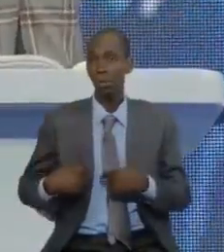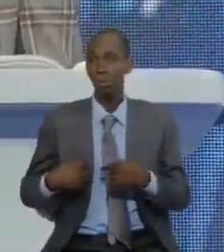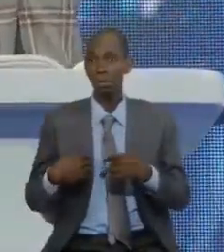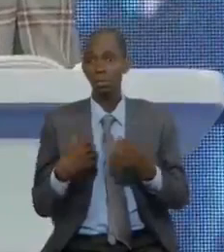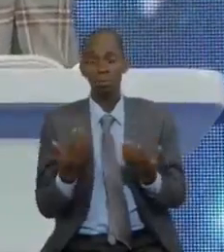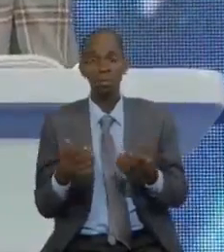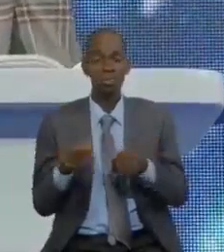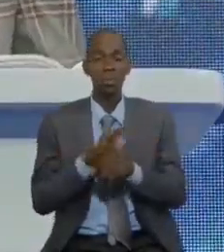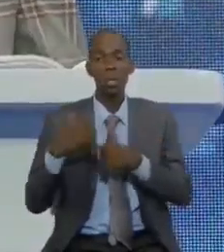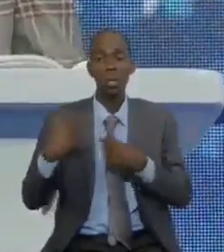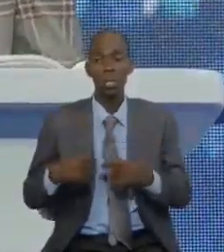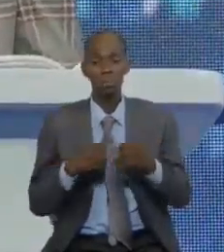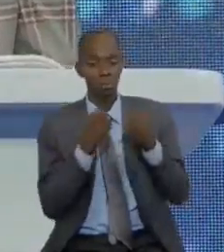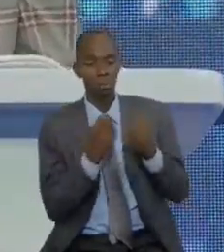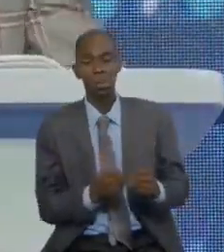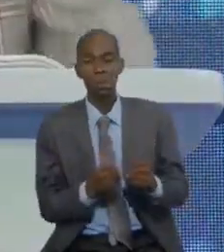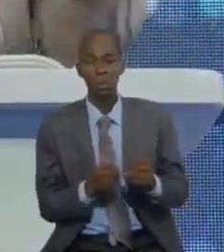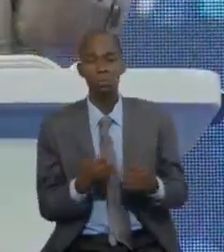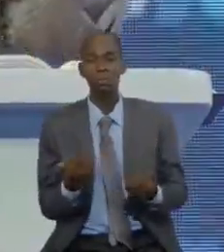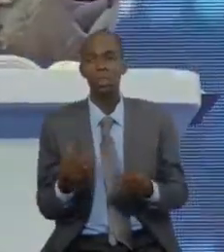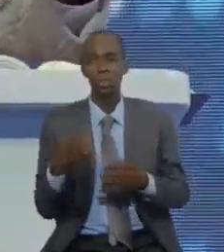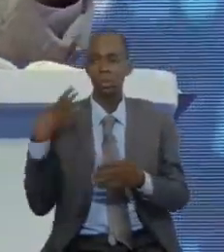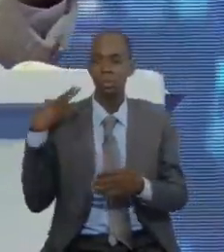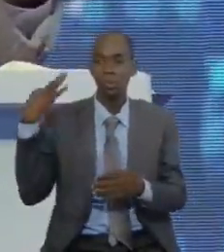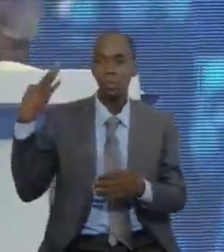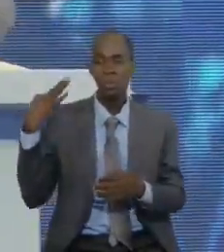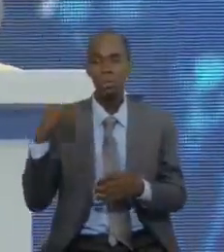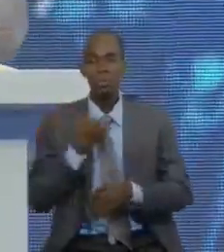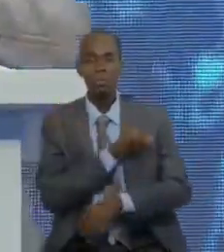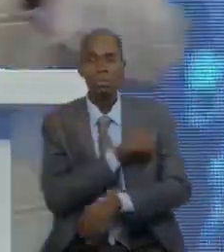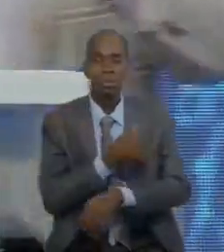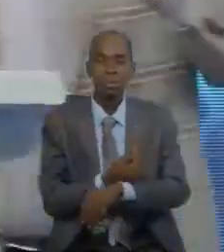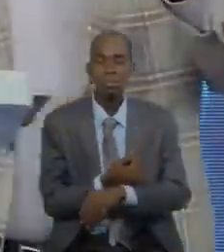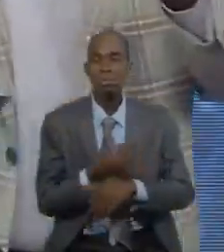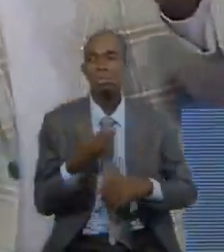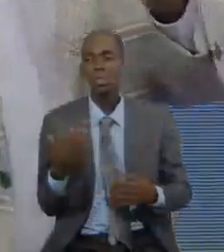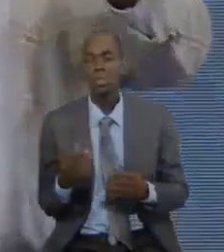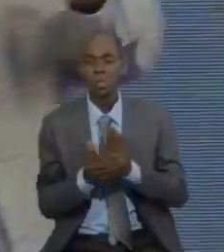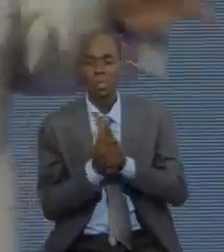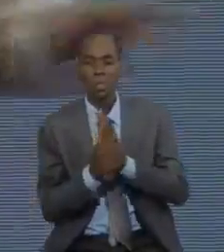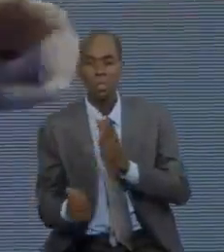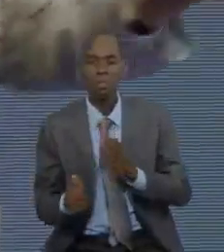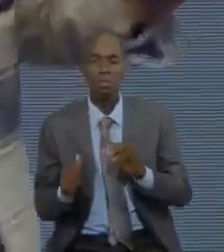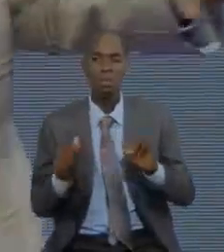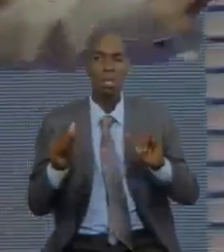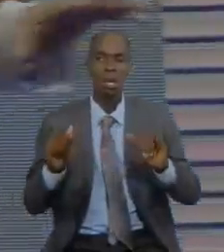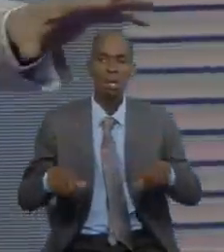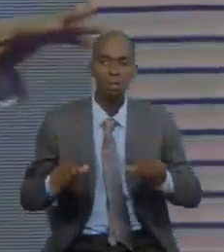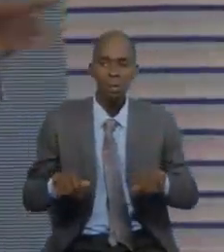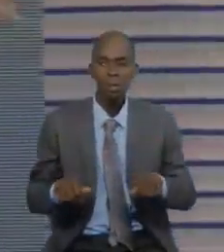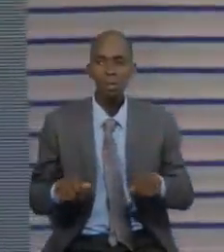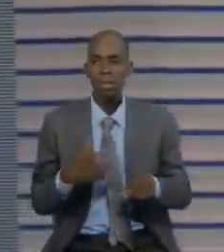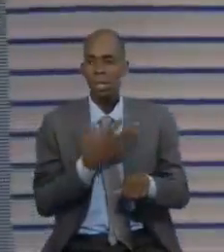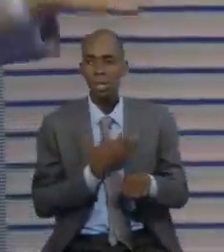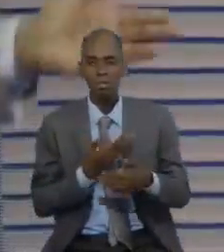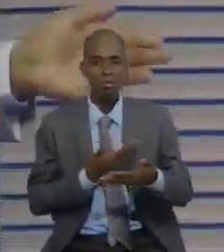position, authority, skill, ability, and